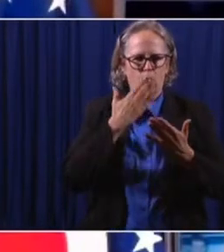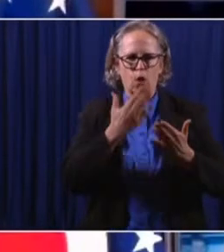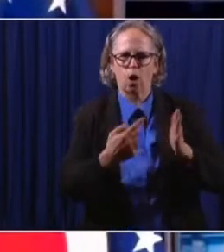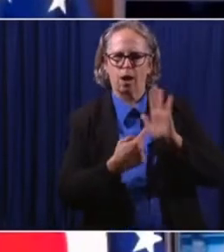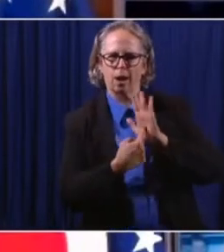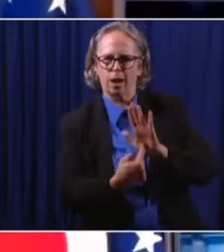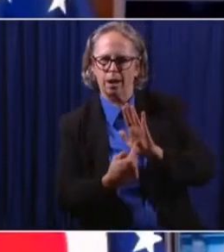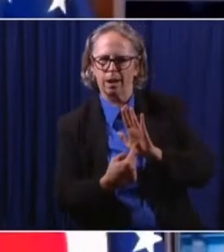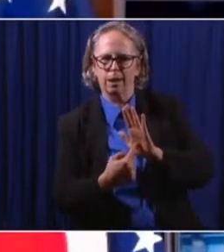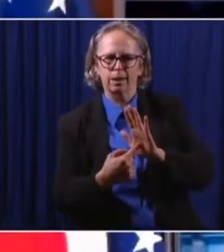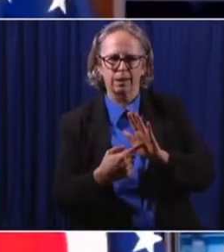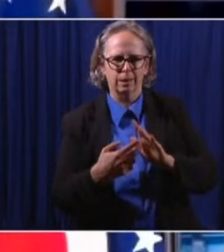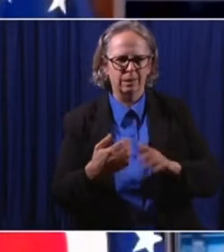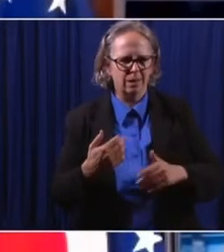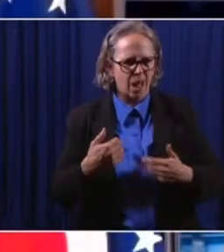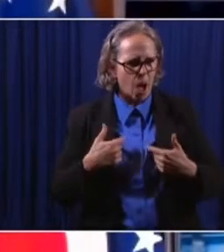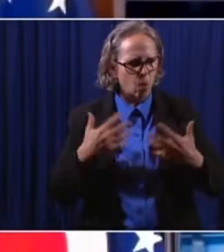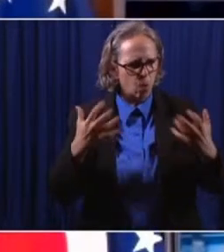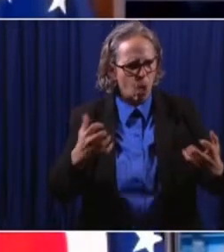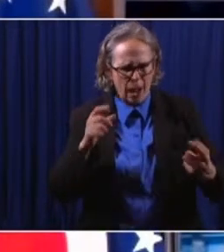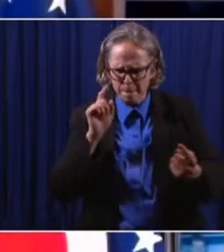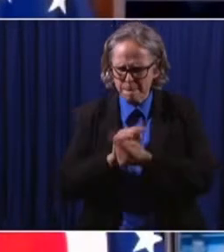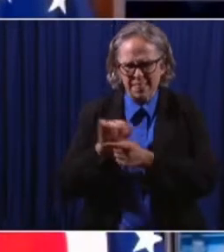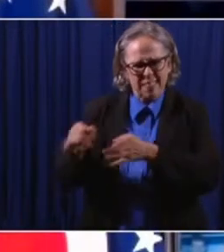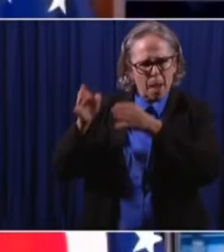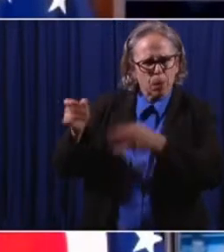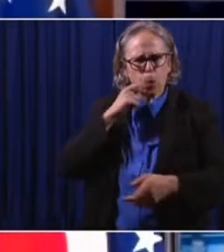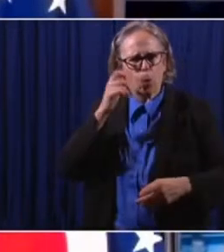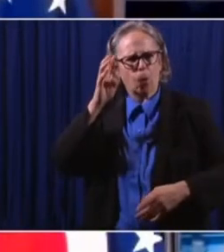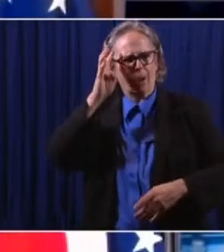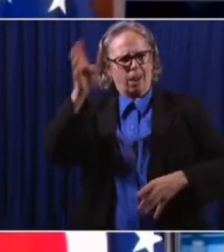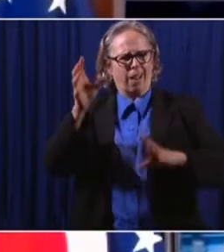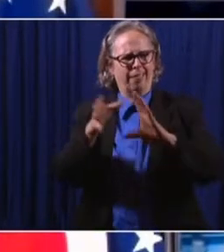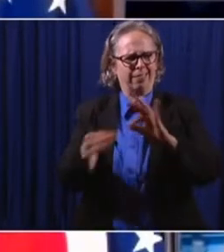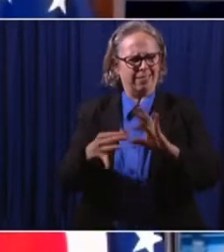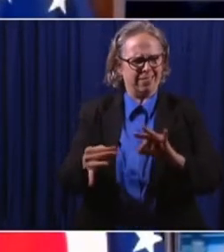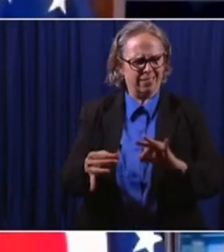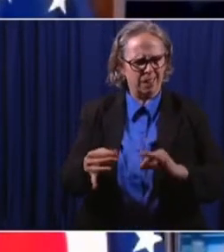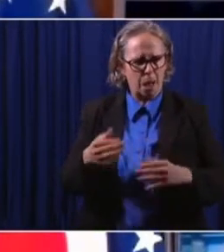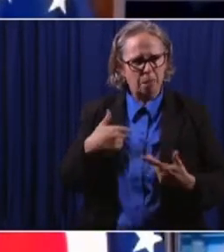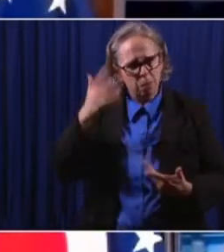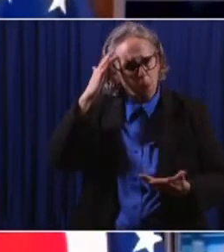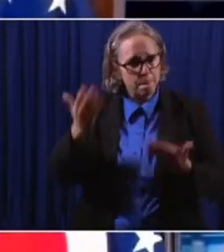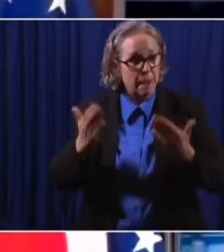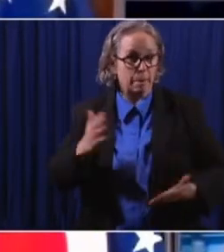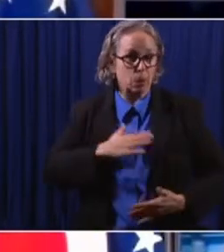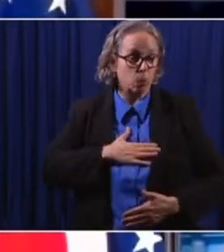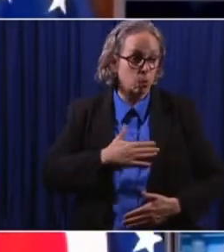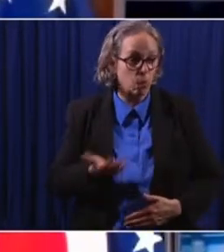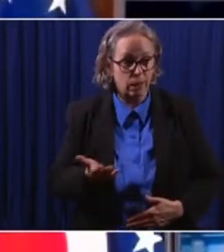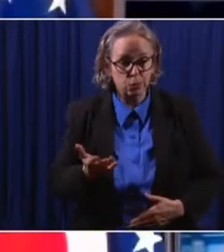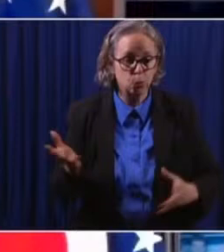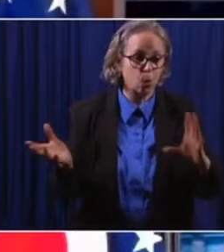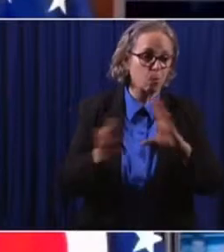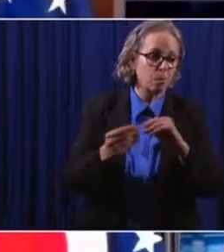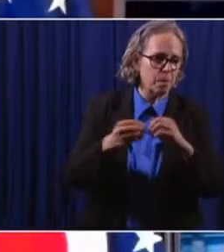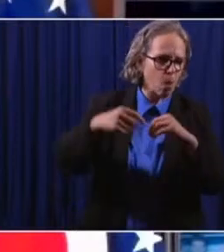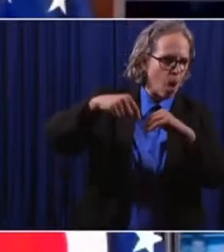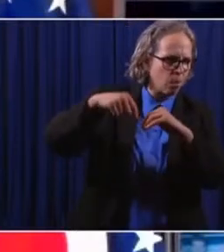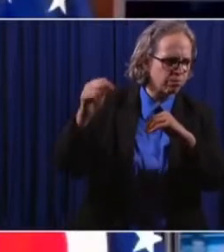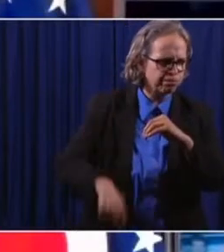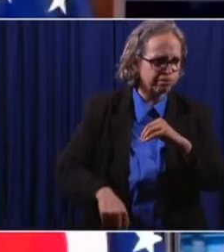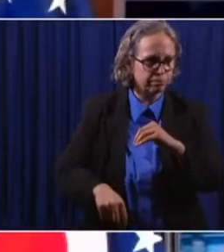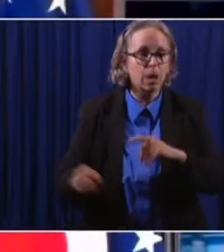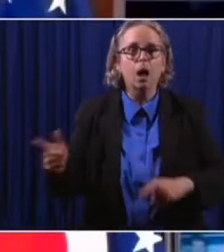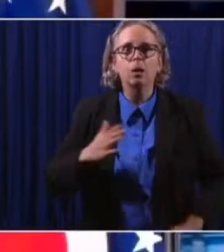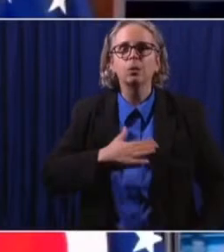meet this gentleman and see if he might share some thoughts with us, and he certainly was willing to do that. And I want to introduce